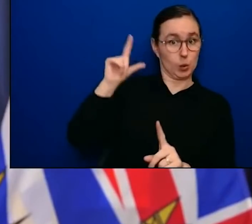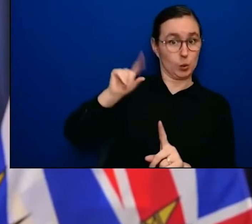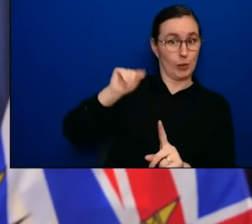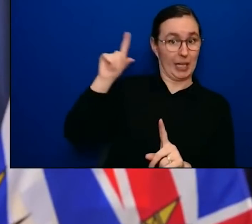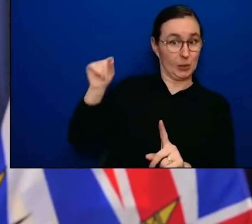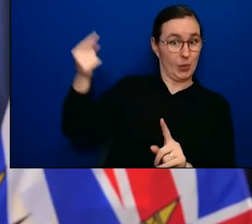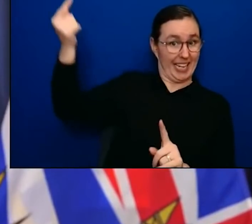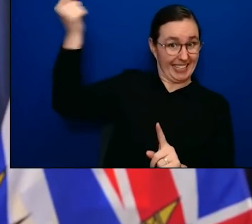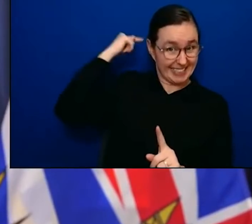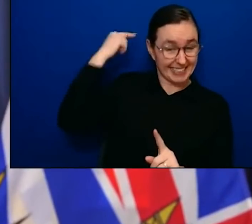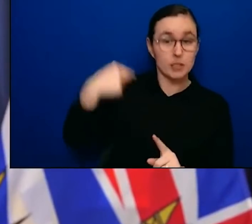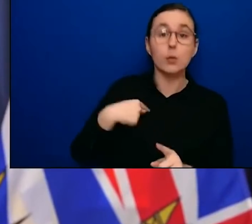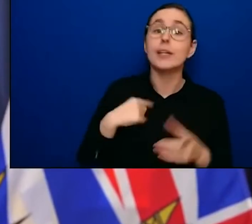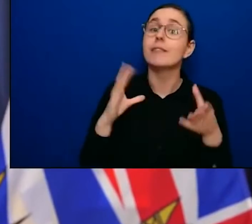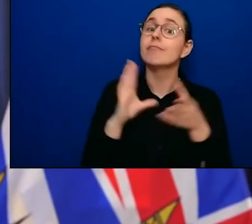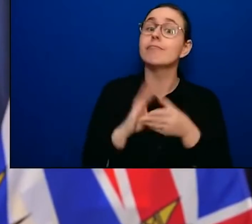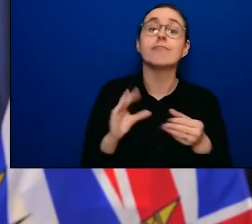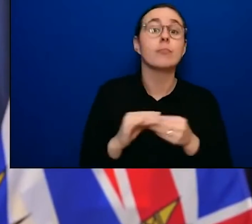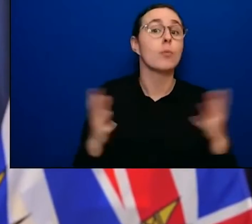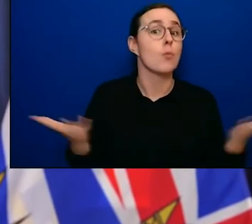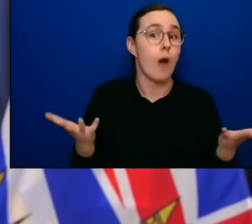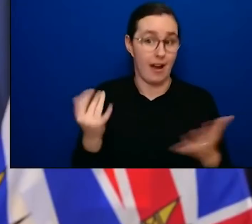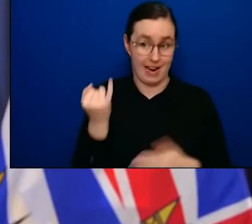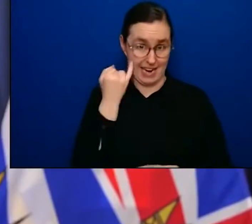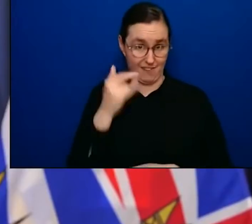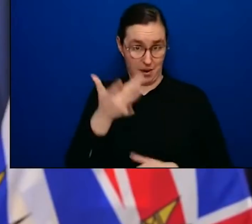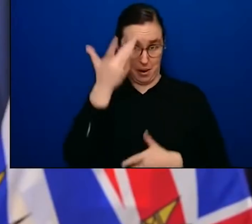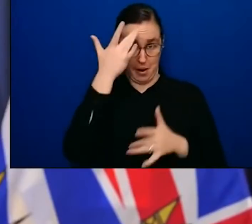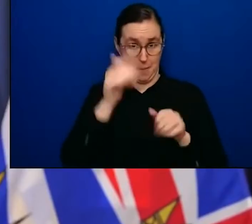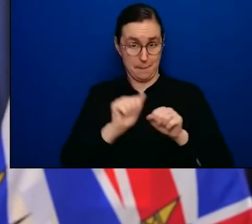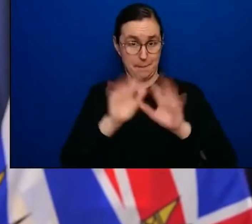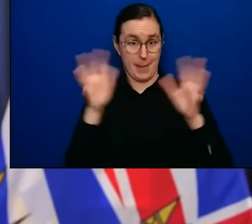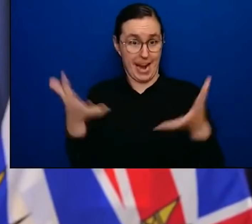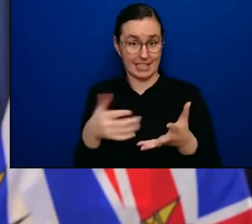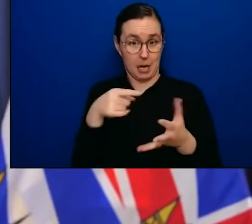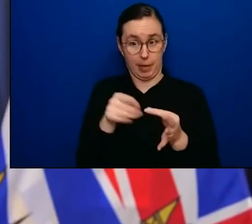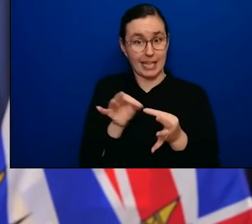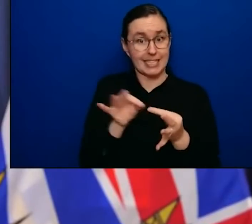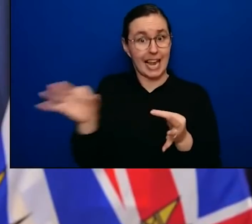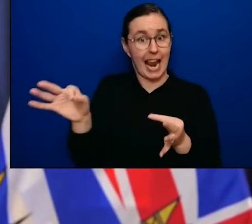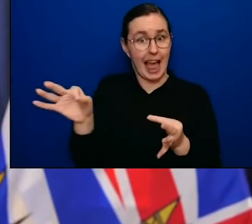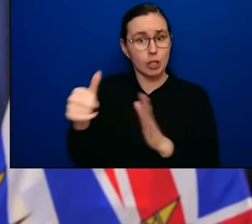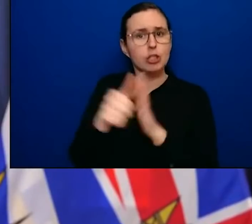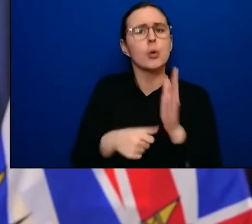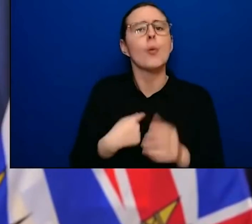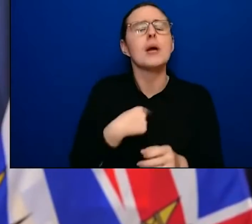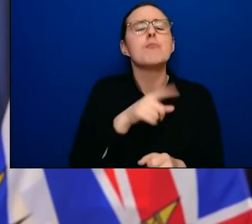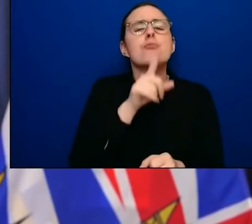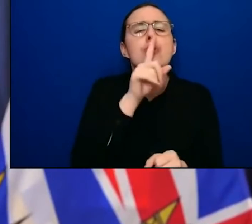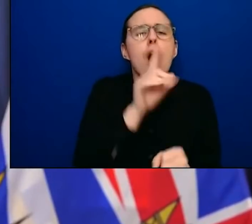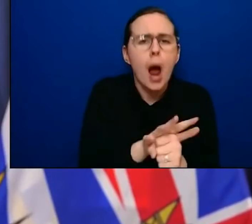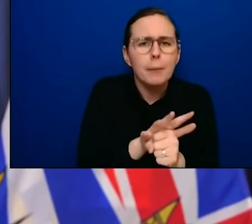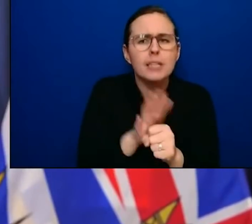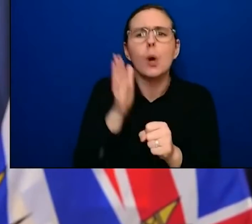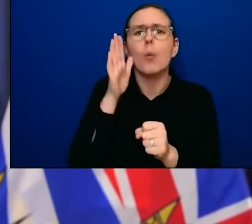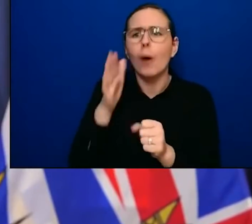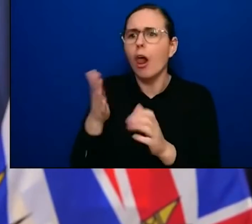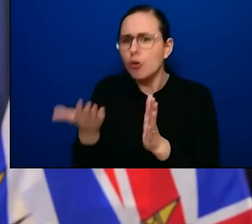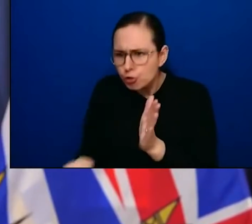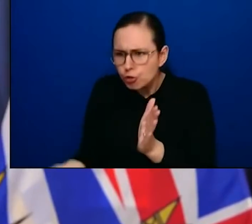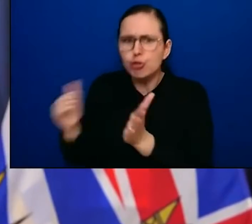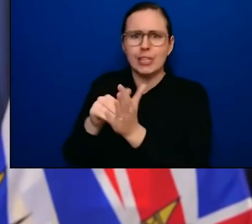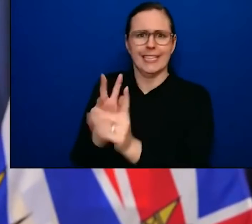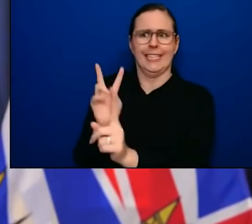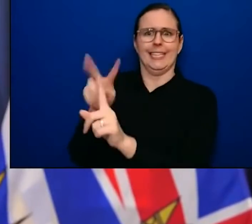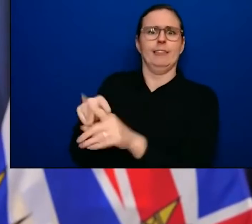were postponed because of the pandemic. We said we would schedule and deliver surgeries that were not scheduled because of the pandemic. And we said we would change